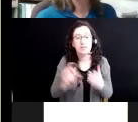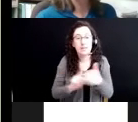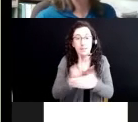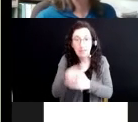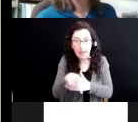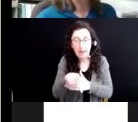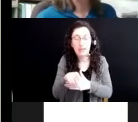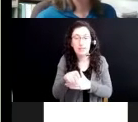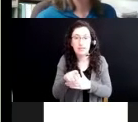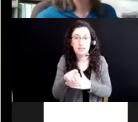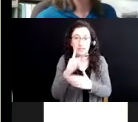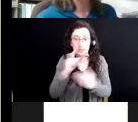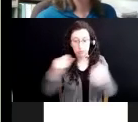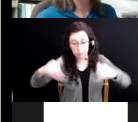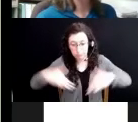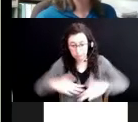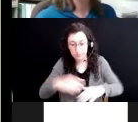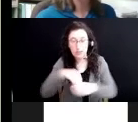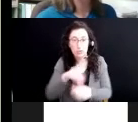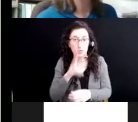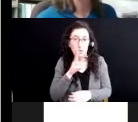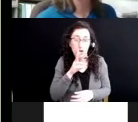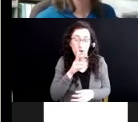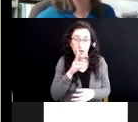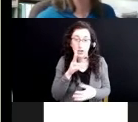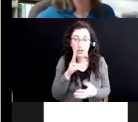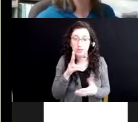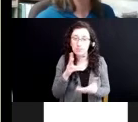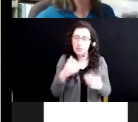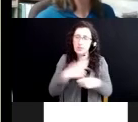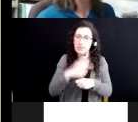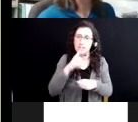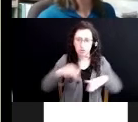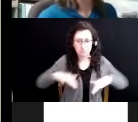water, and that is a way to improve wildlife habitat.